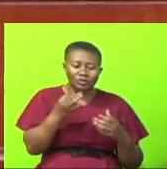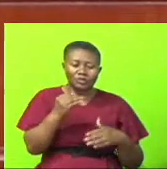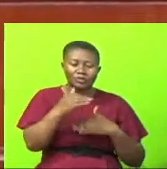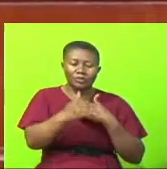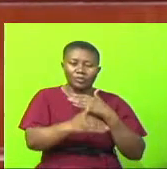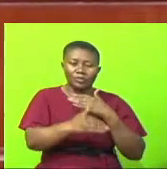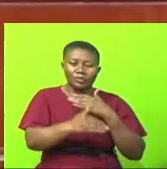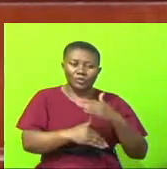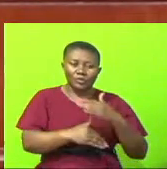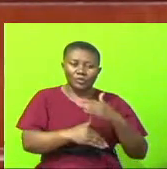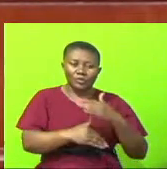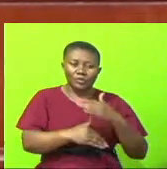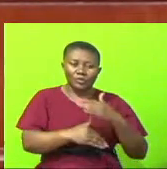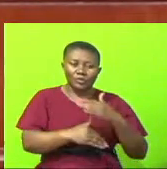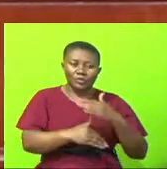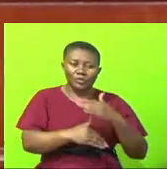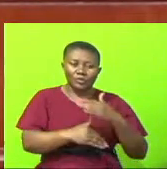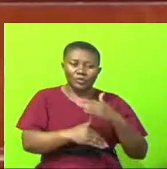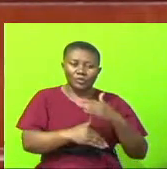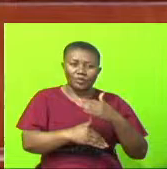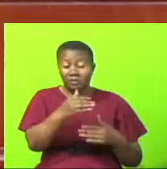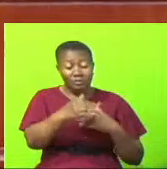and substantive law.